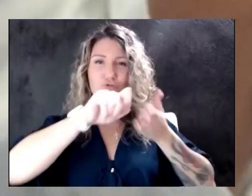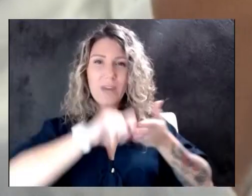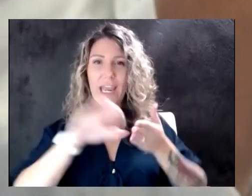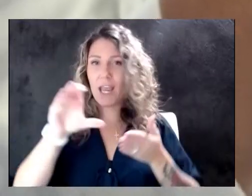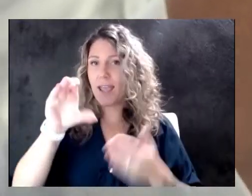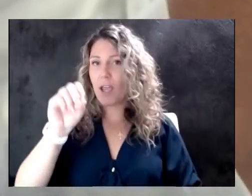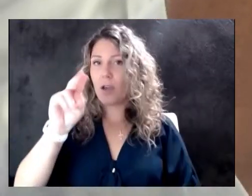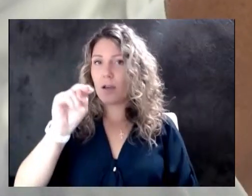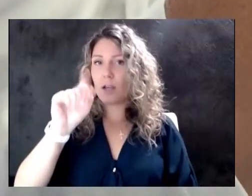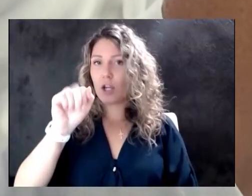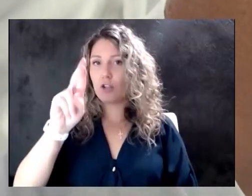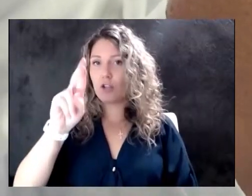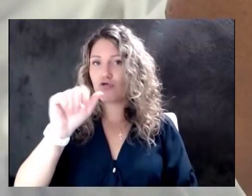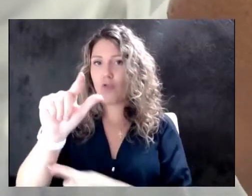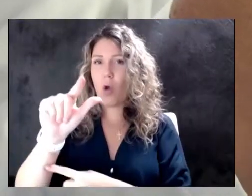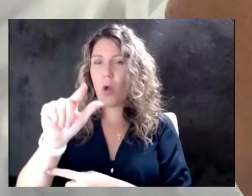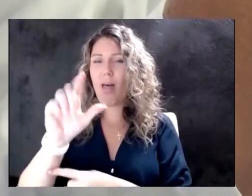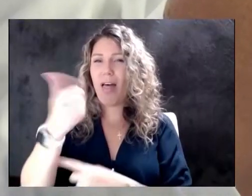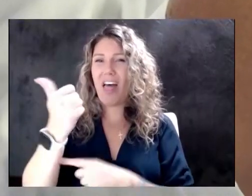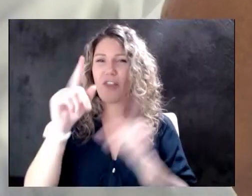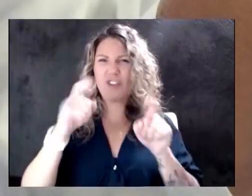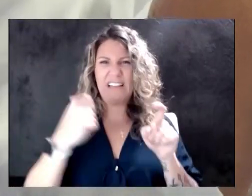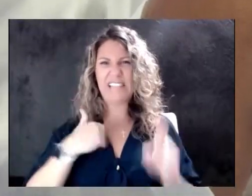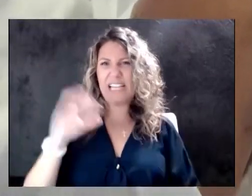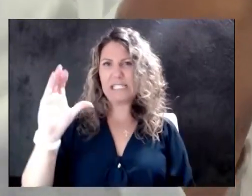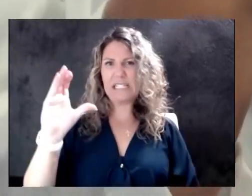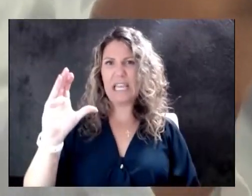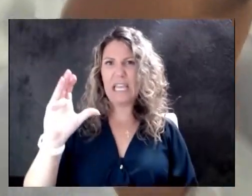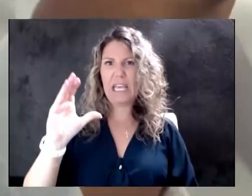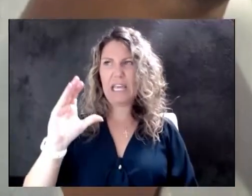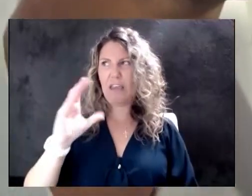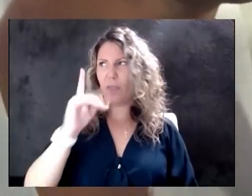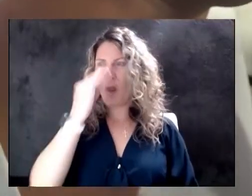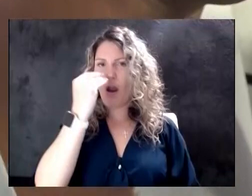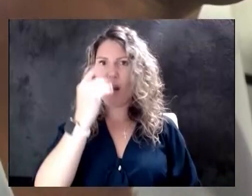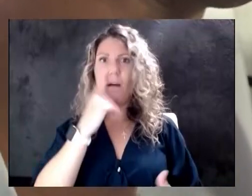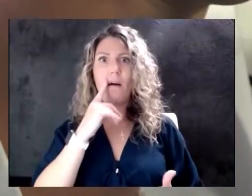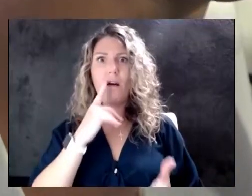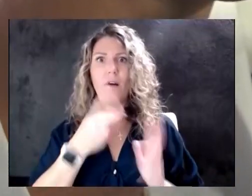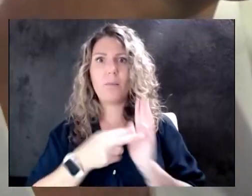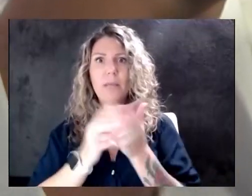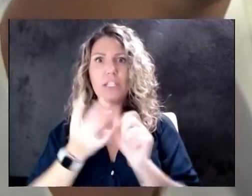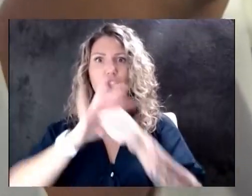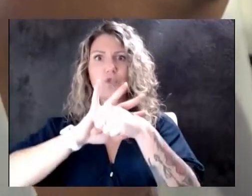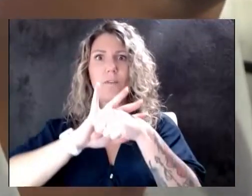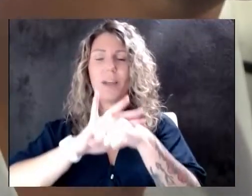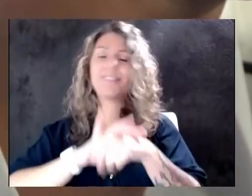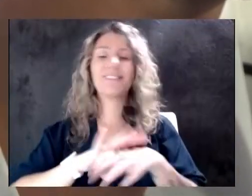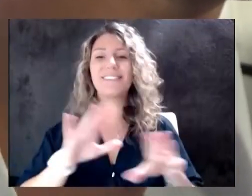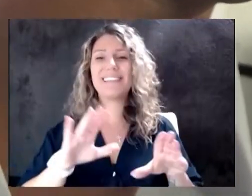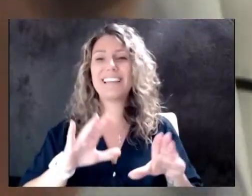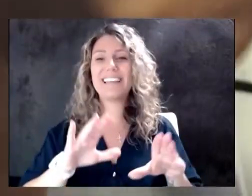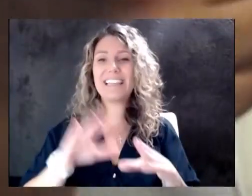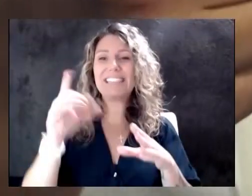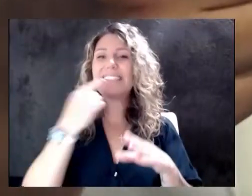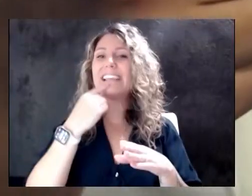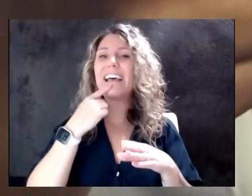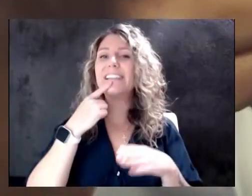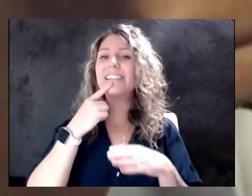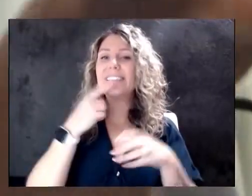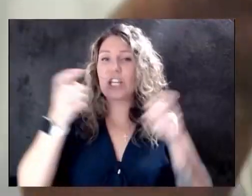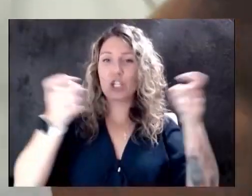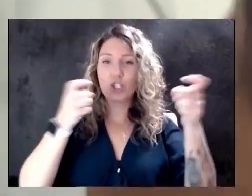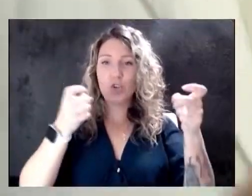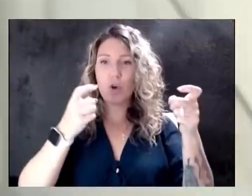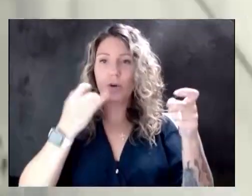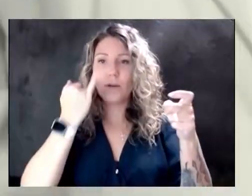had C. People got confused, thought that meant coronavirus, but that means Oh. control. It's always going to be the last line. So if it's pink, that means you're good. The